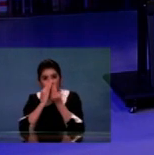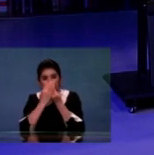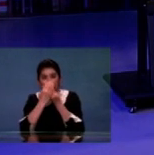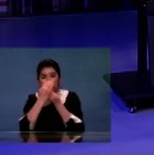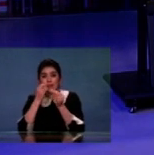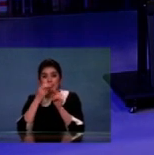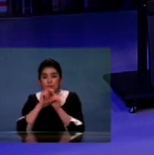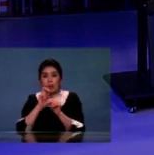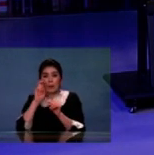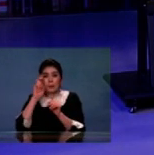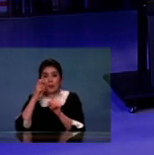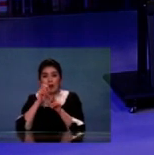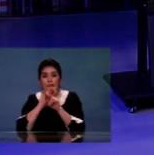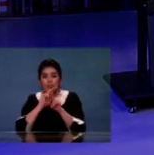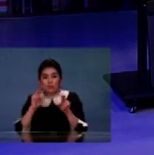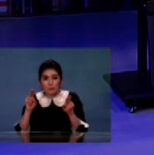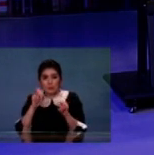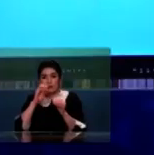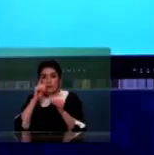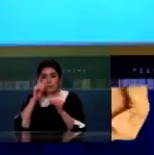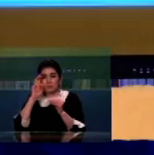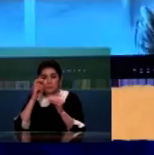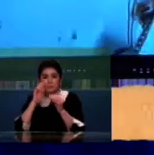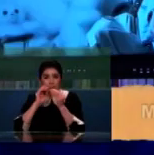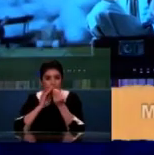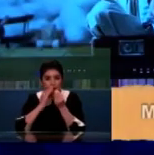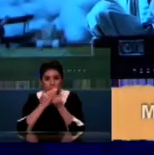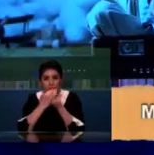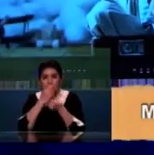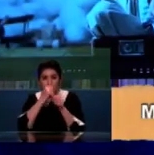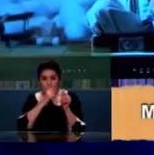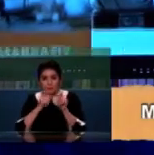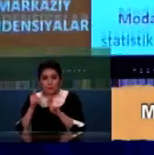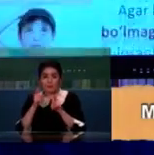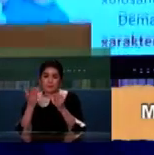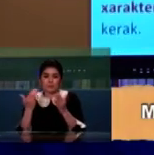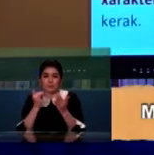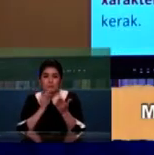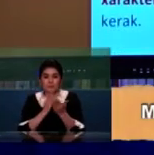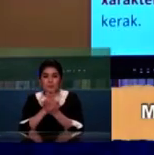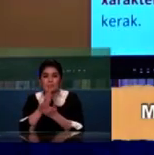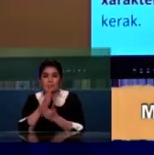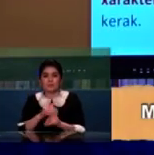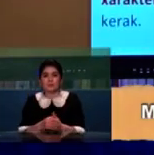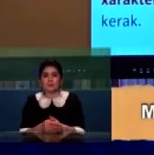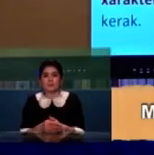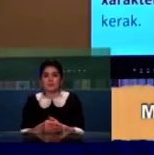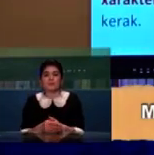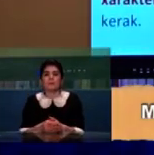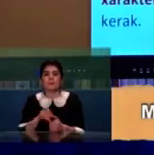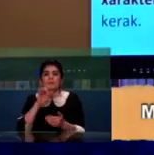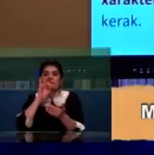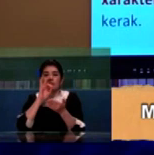aylanasiz. Qirralaringizni charxlashga tayyormisiz? Bo'lmasa, yo'lga ketdik.